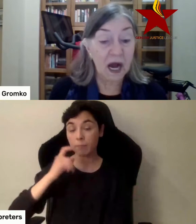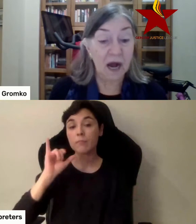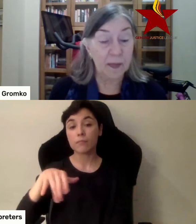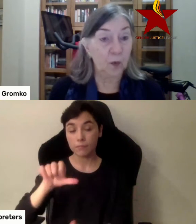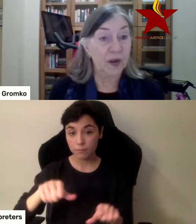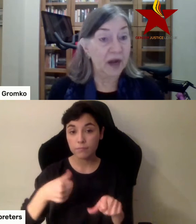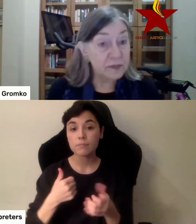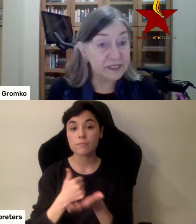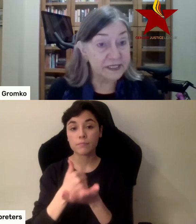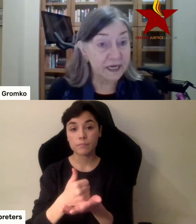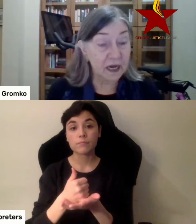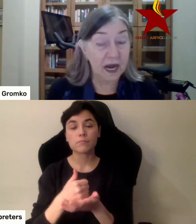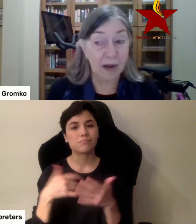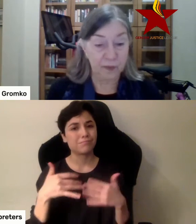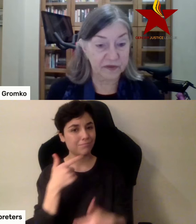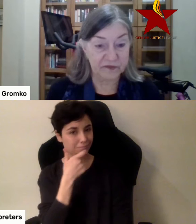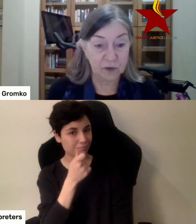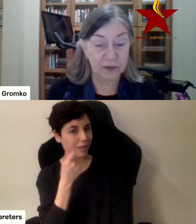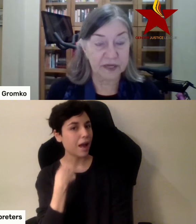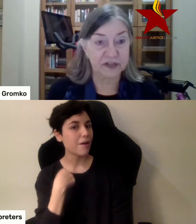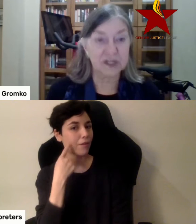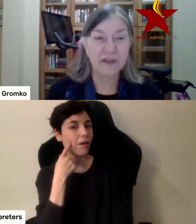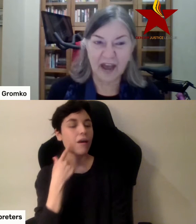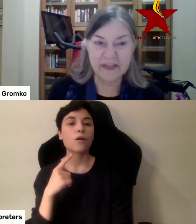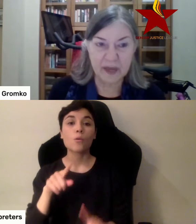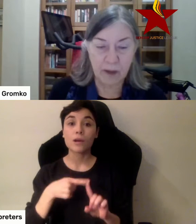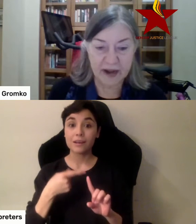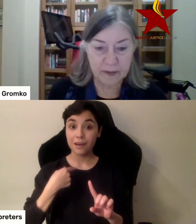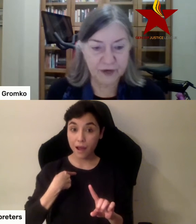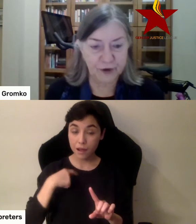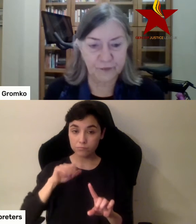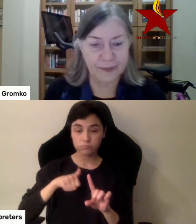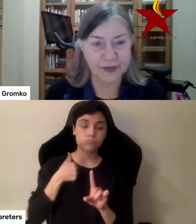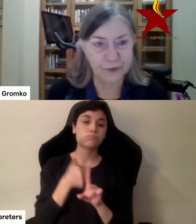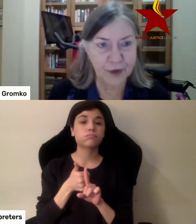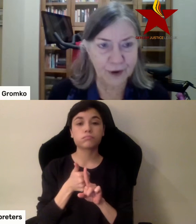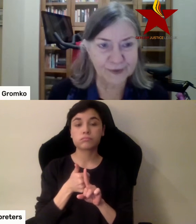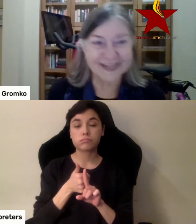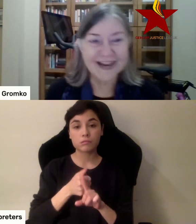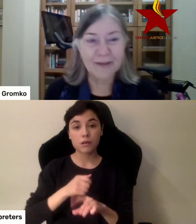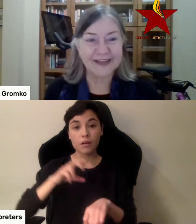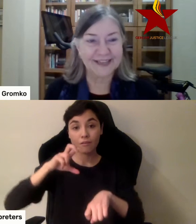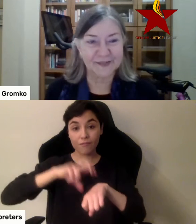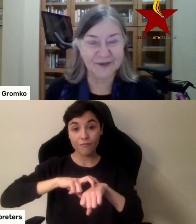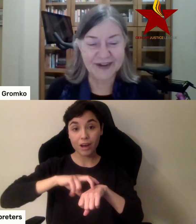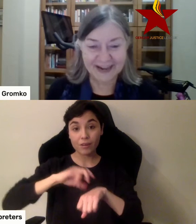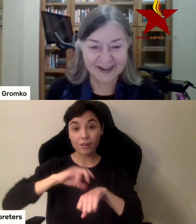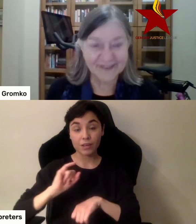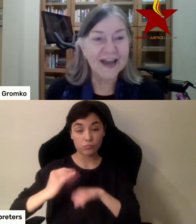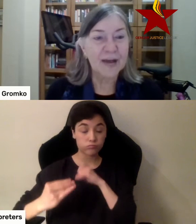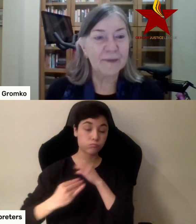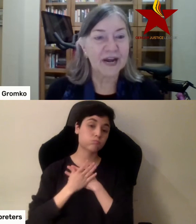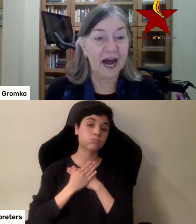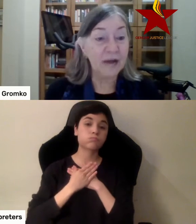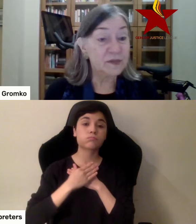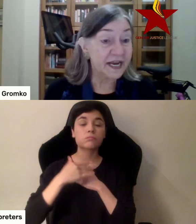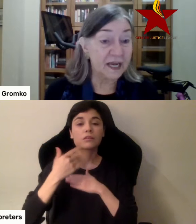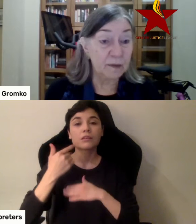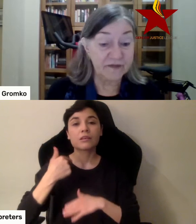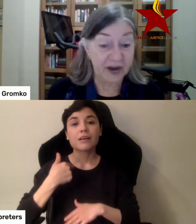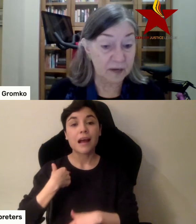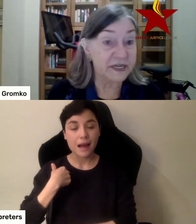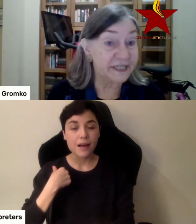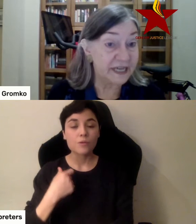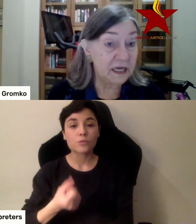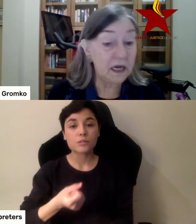think. When I was sick with a viral infection that I think might have been COVID, but who knows? My tests were negative. But I was